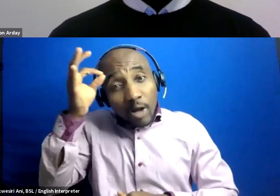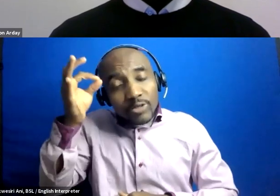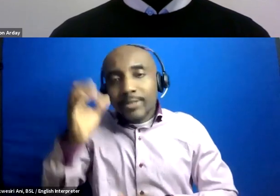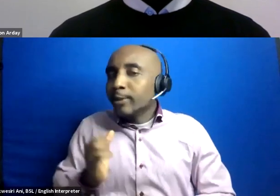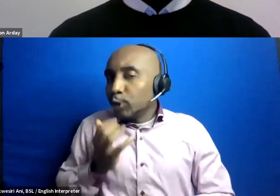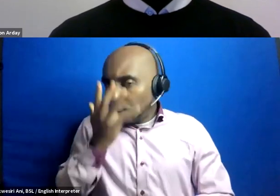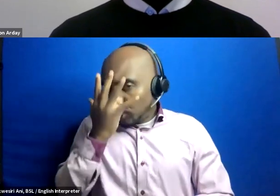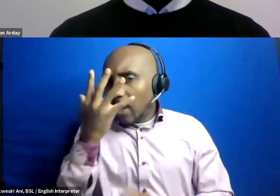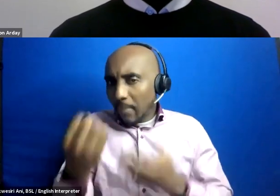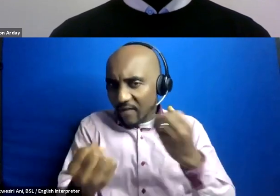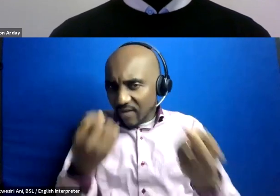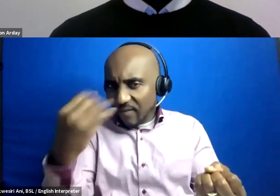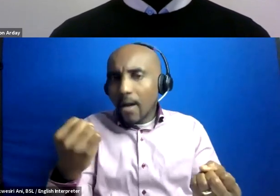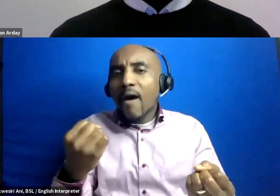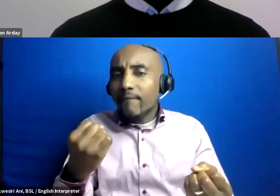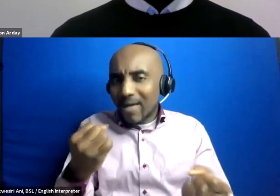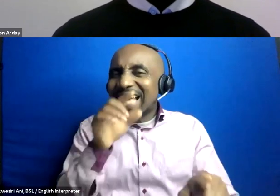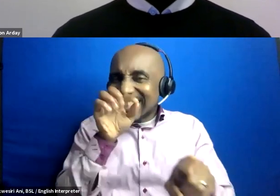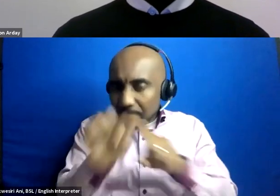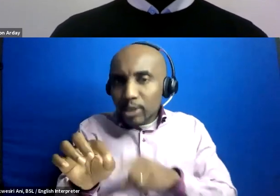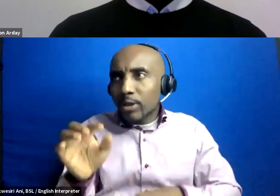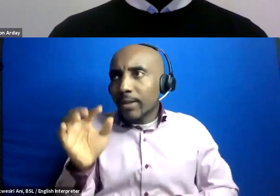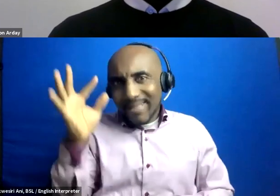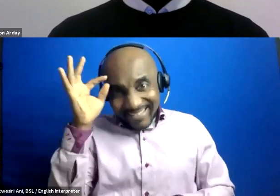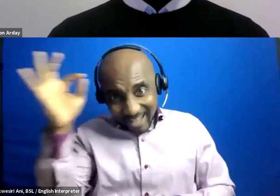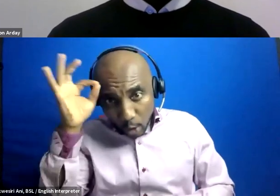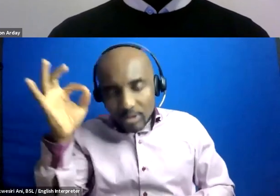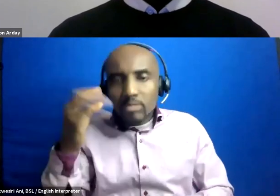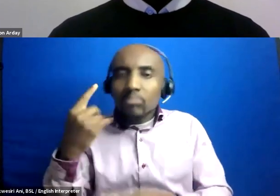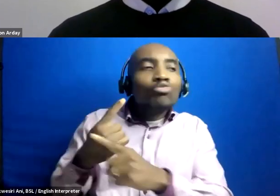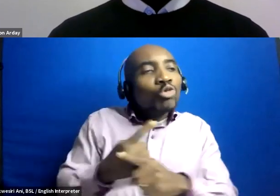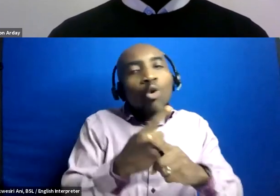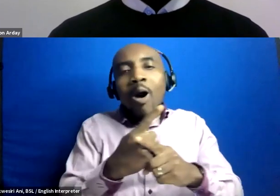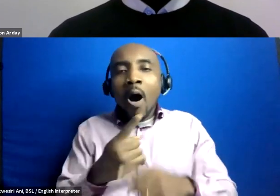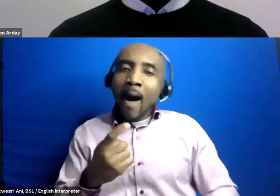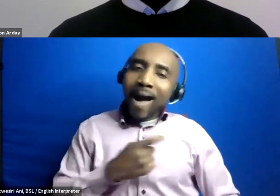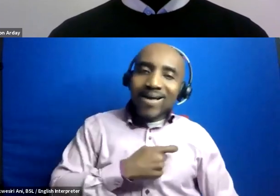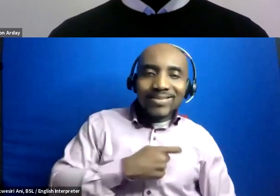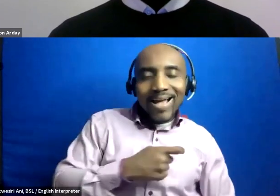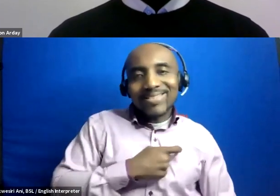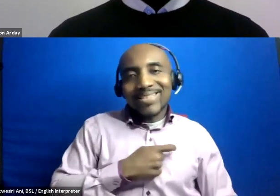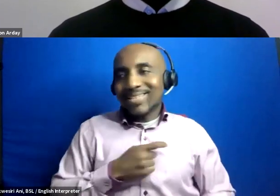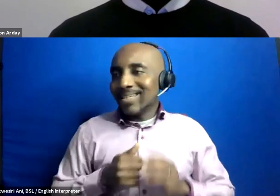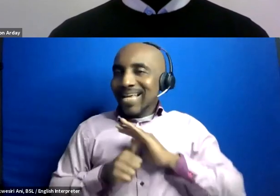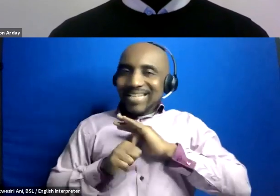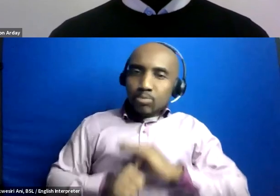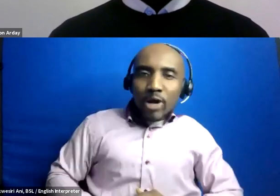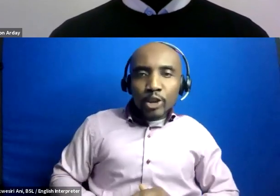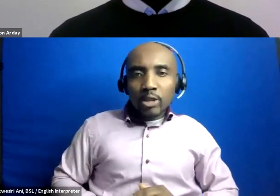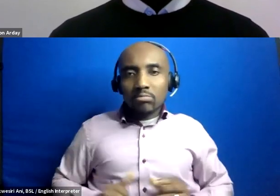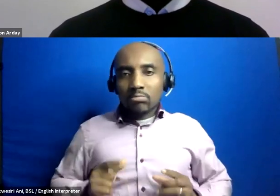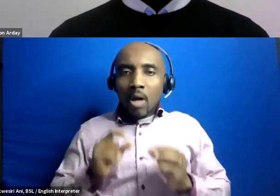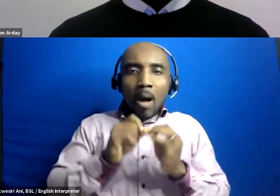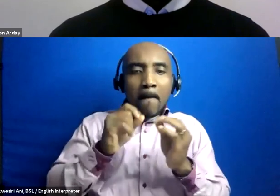think, you know, people talk about anxiety and depression, even bipolar, I think, as in Homeland, you know, the